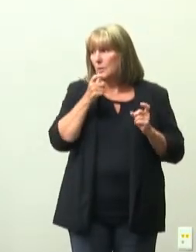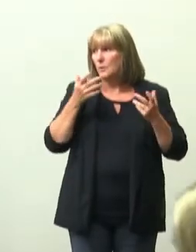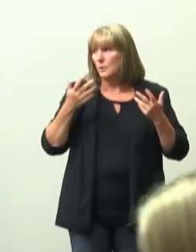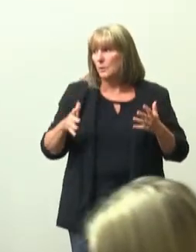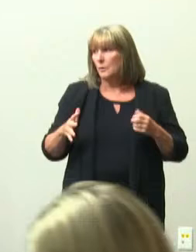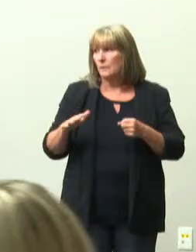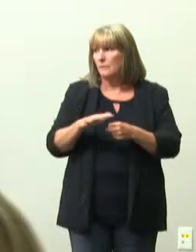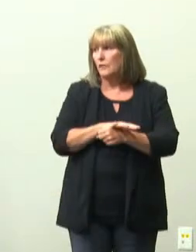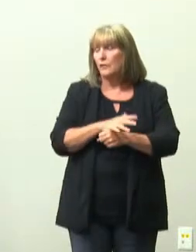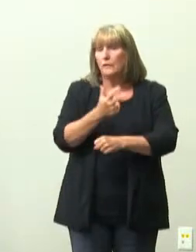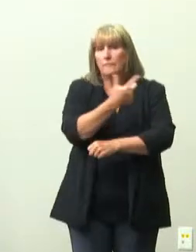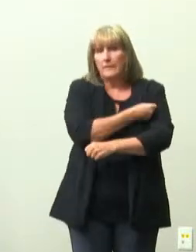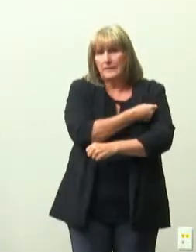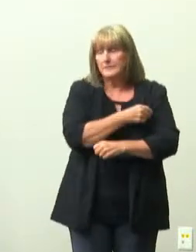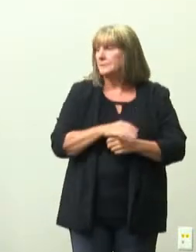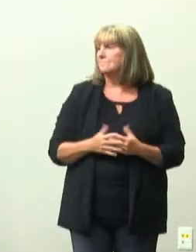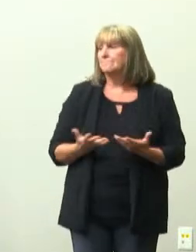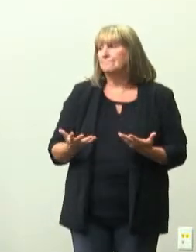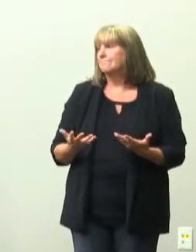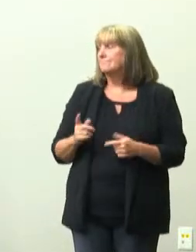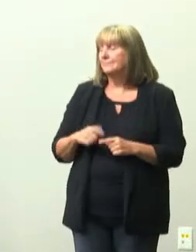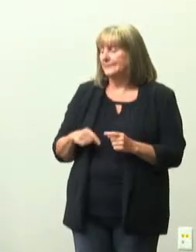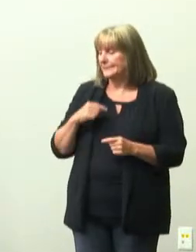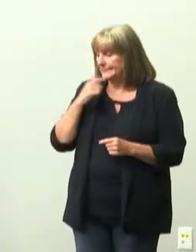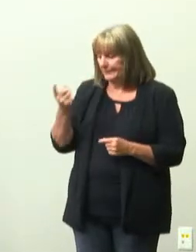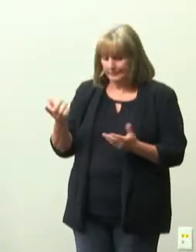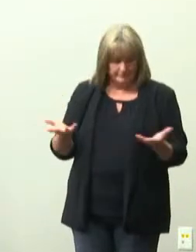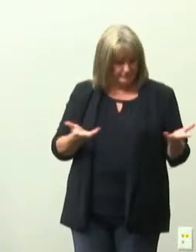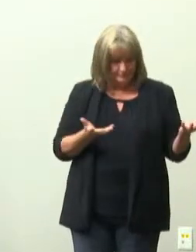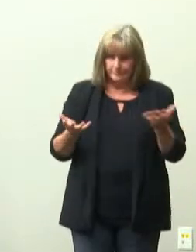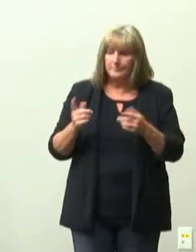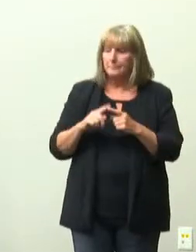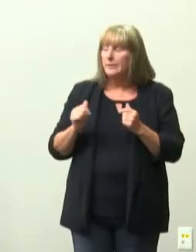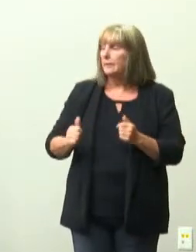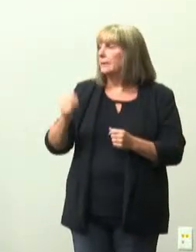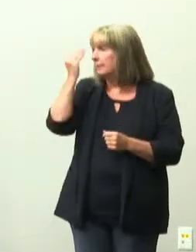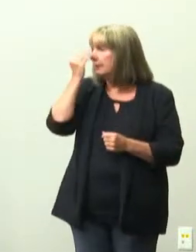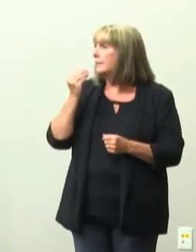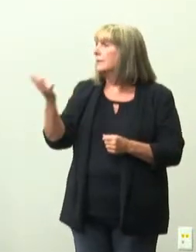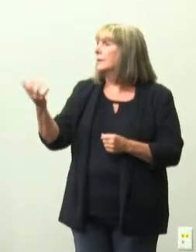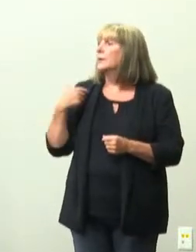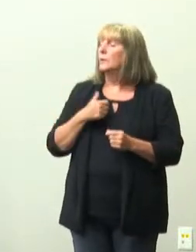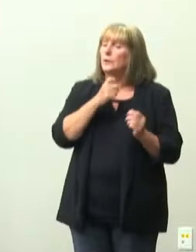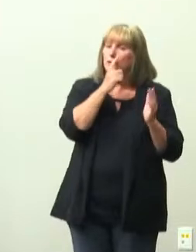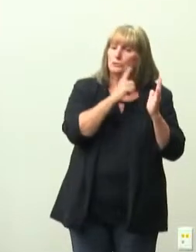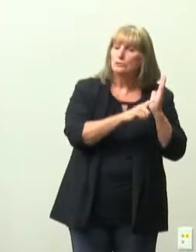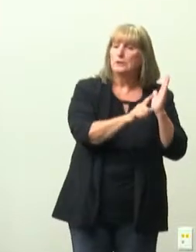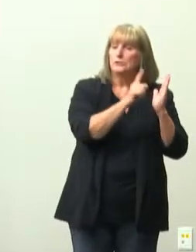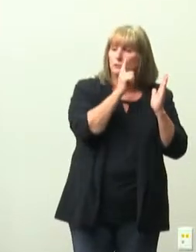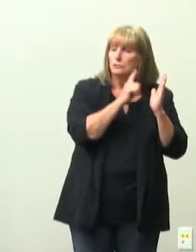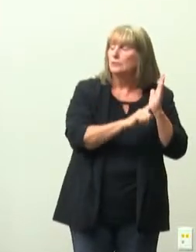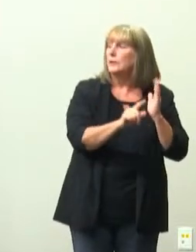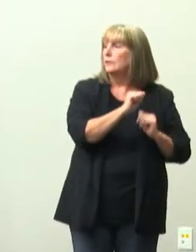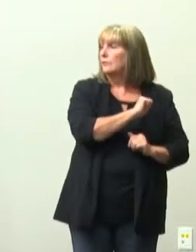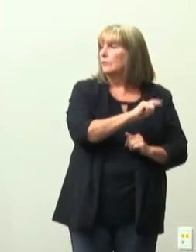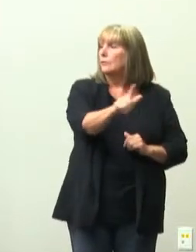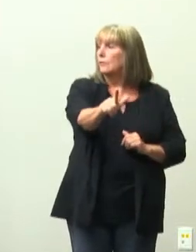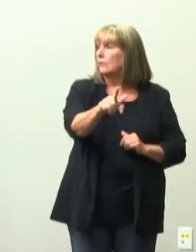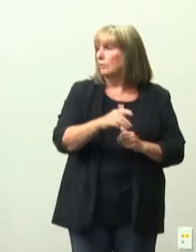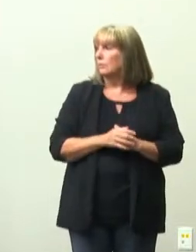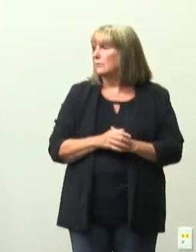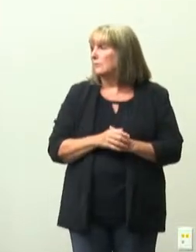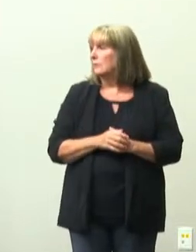fully vaccinated? I can't tell you that off the top of my head, but I can tell you that we check all the cases that come